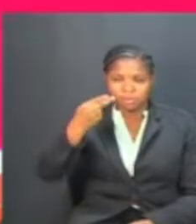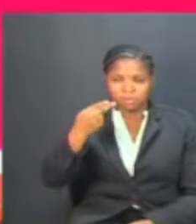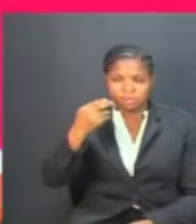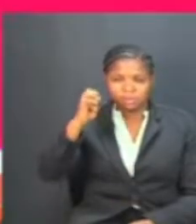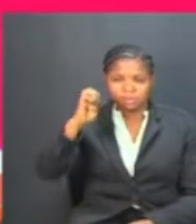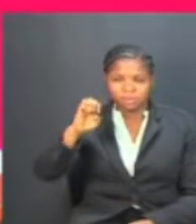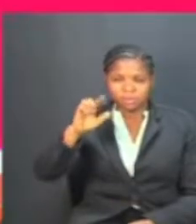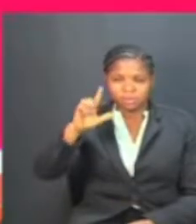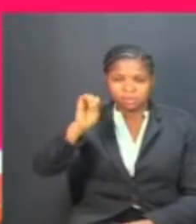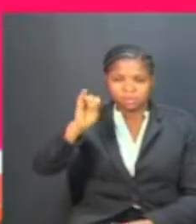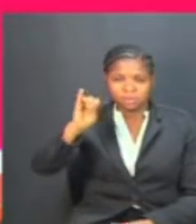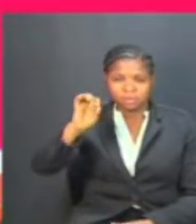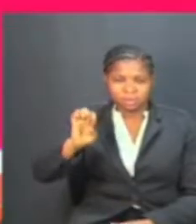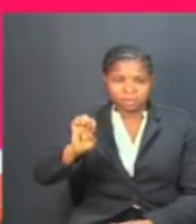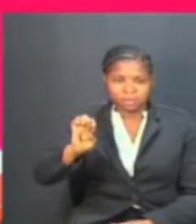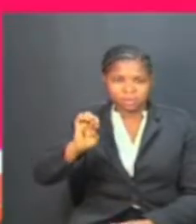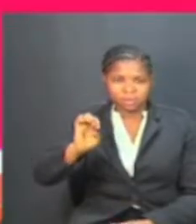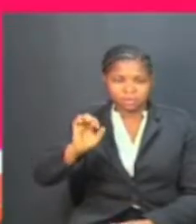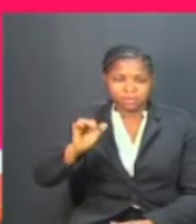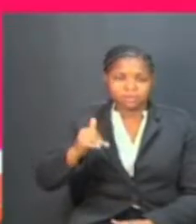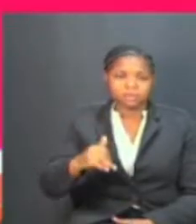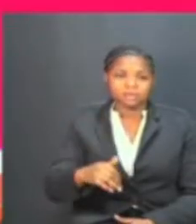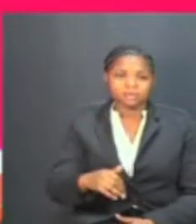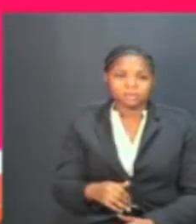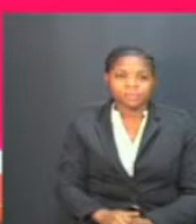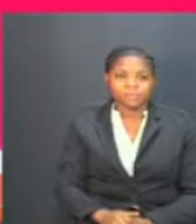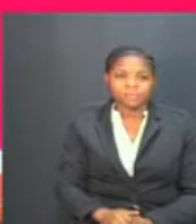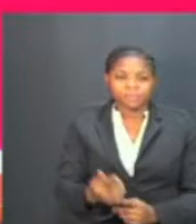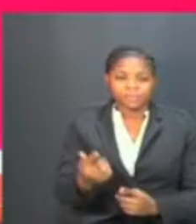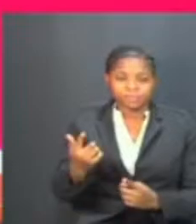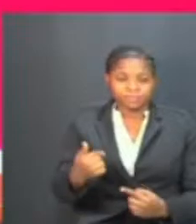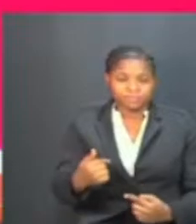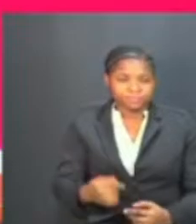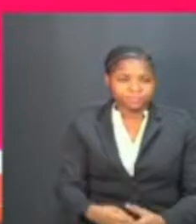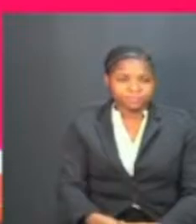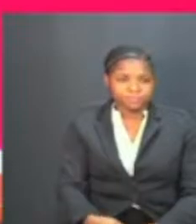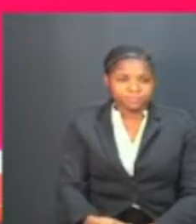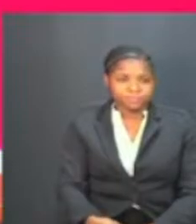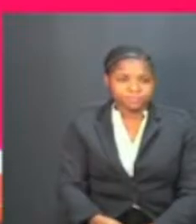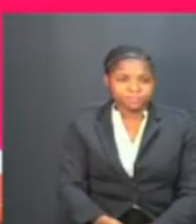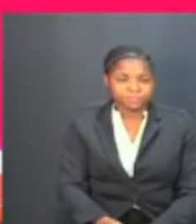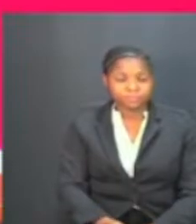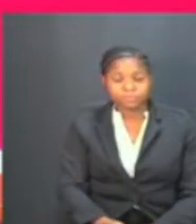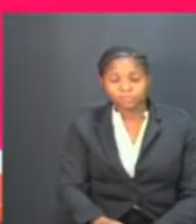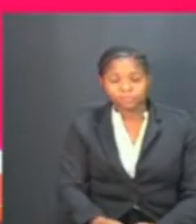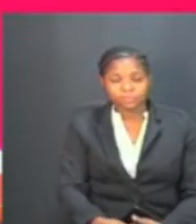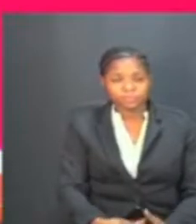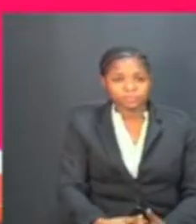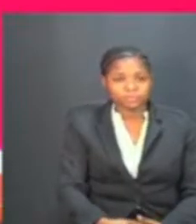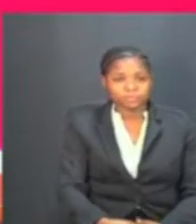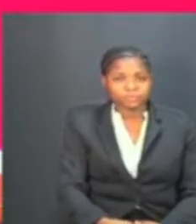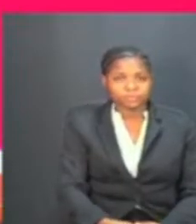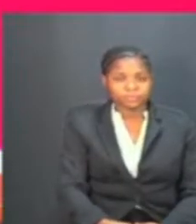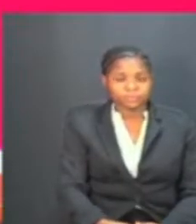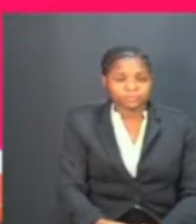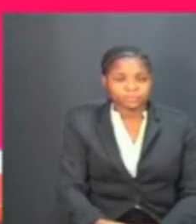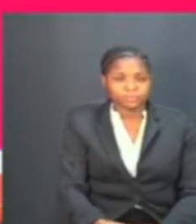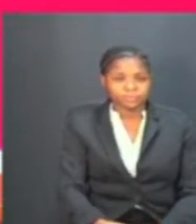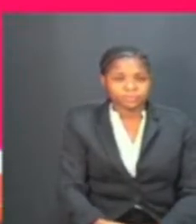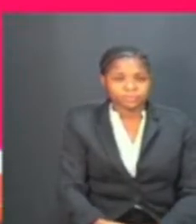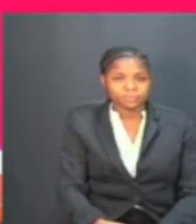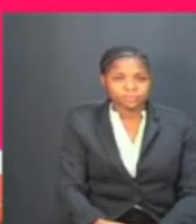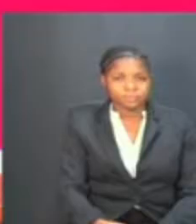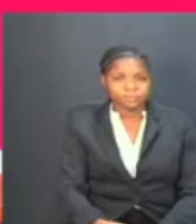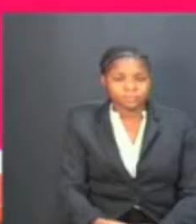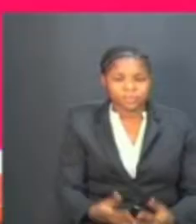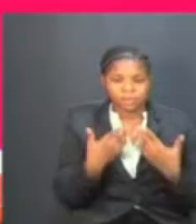Ekwima Mobiaja South. You have the floor. Thank you, Mr. Speaker.